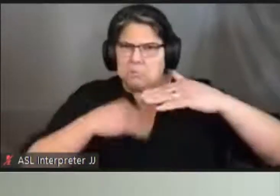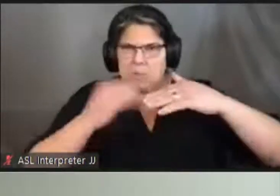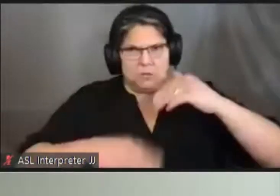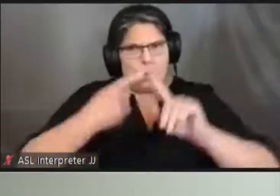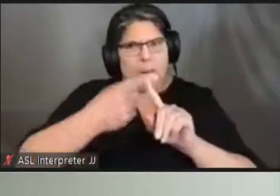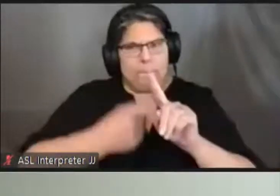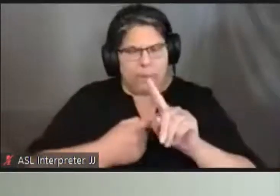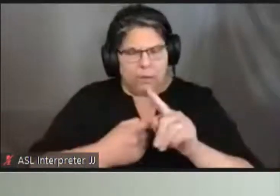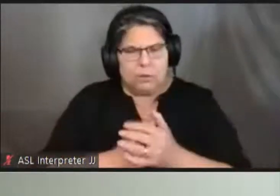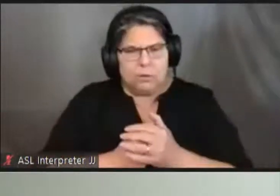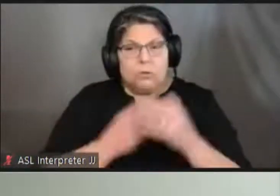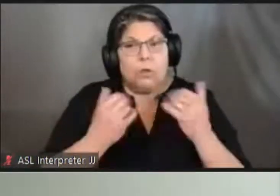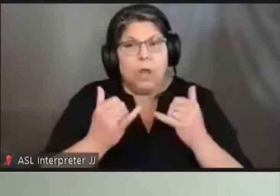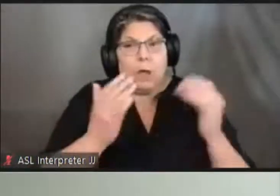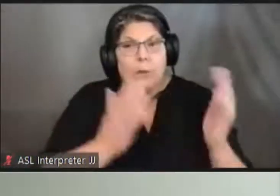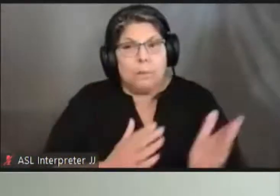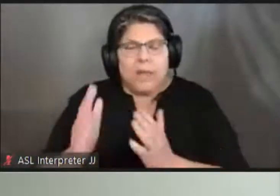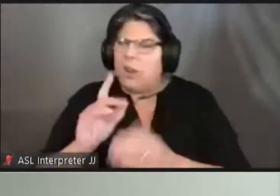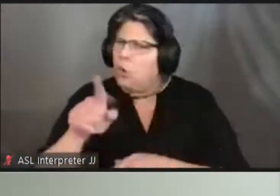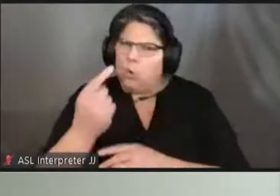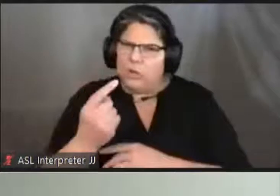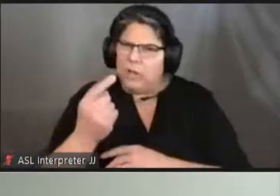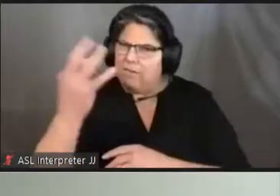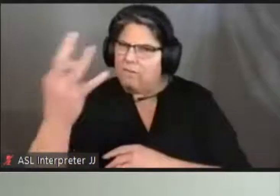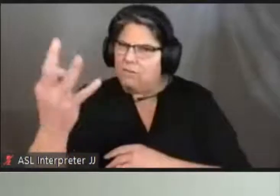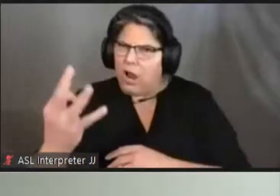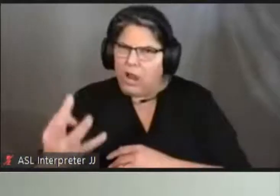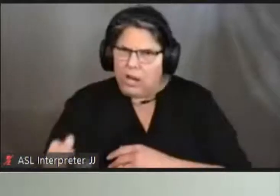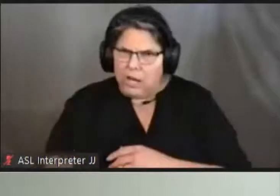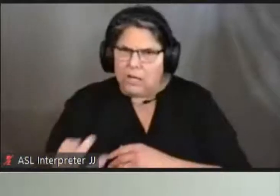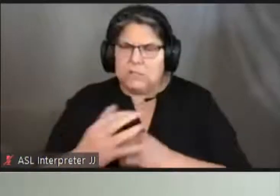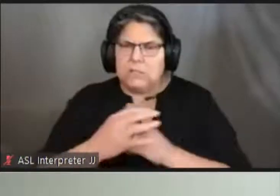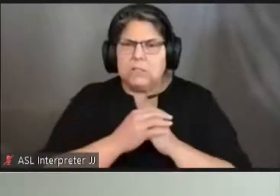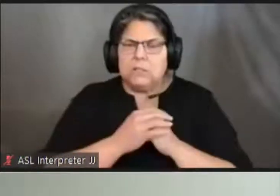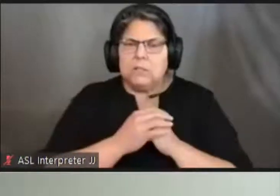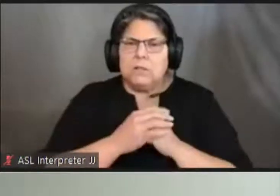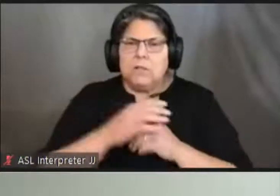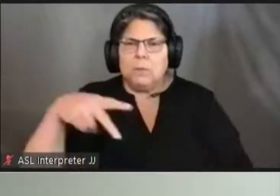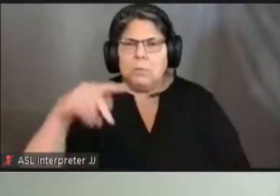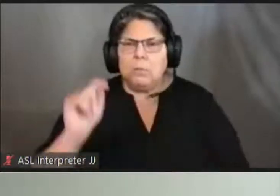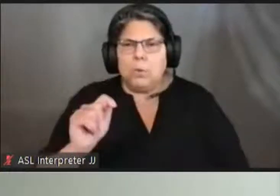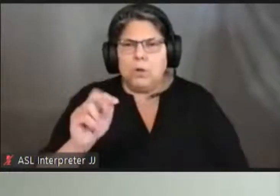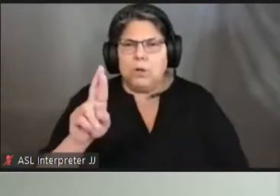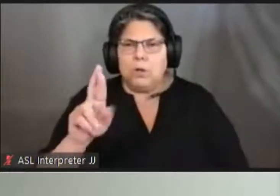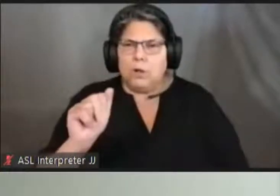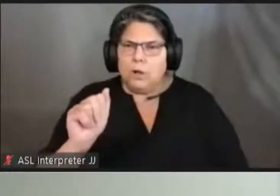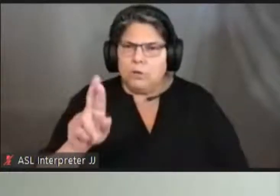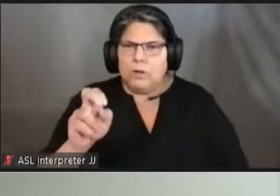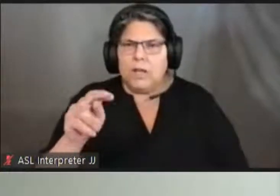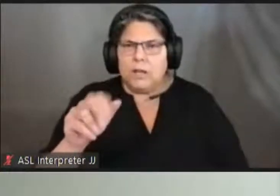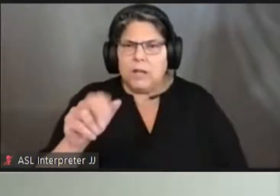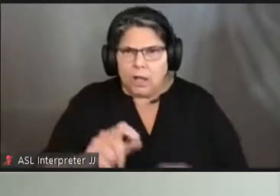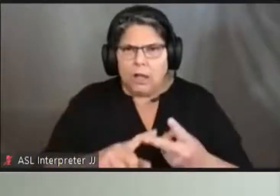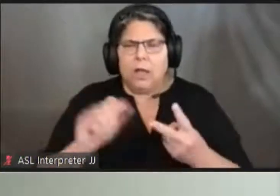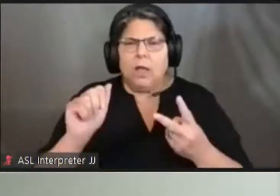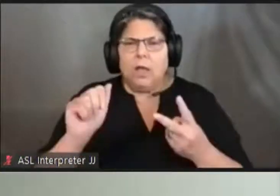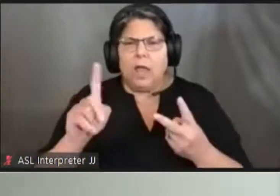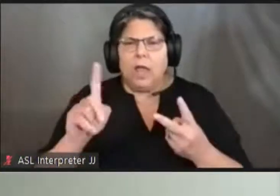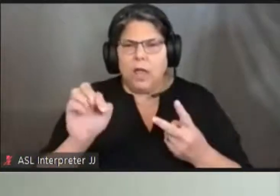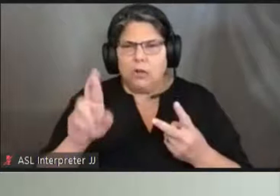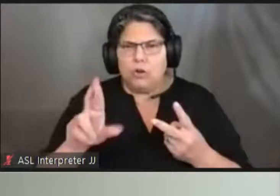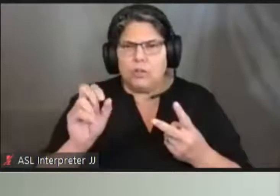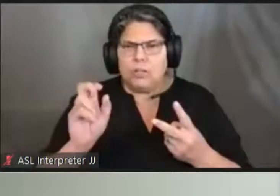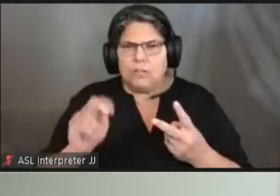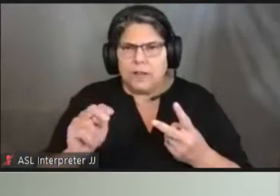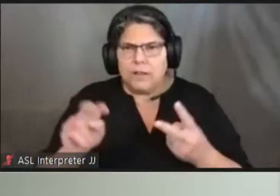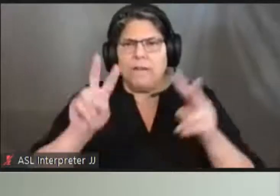that and it'll only be on Fridays, it'll be Point Arena and then Anderson Valley Health Clinic, and